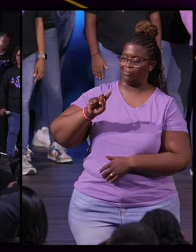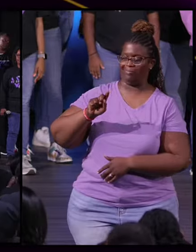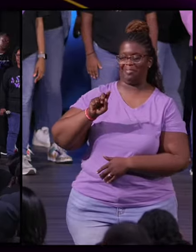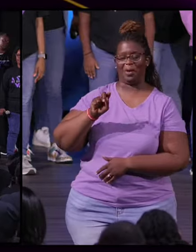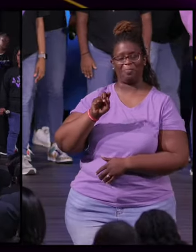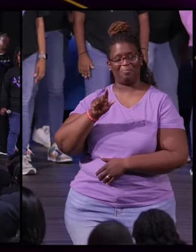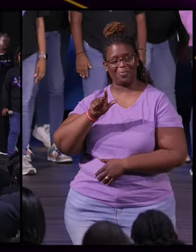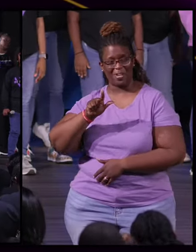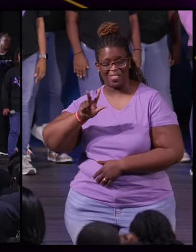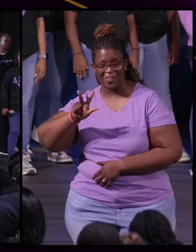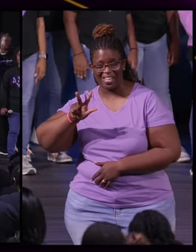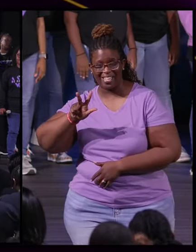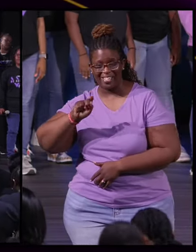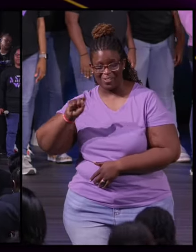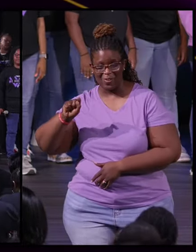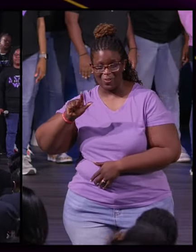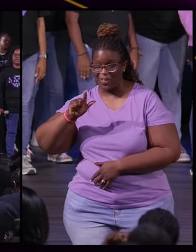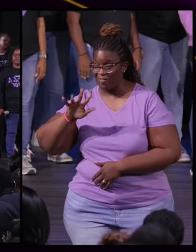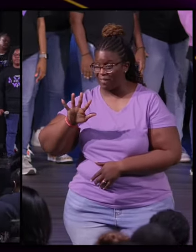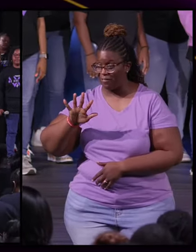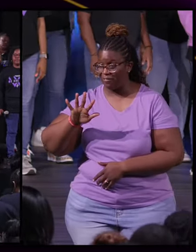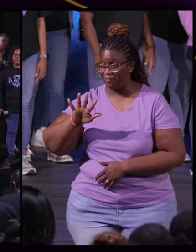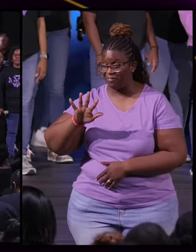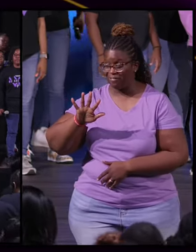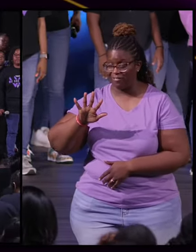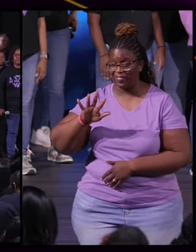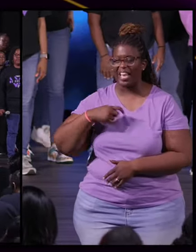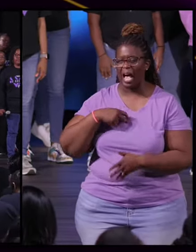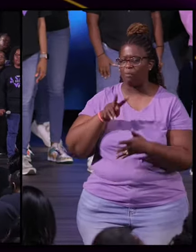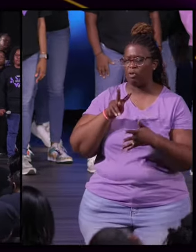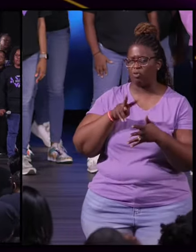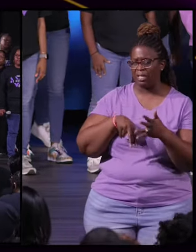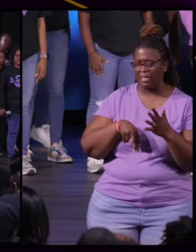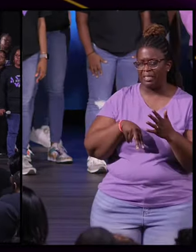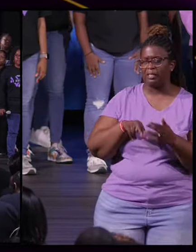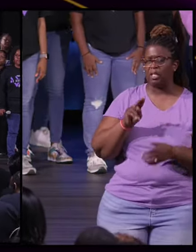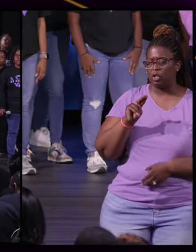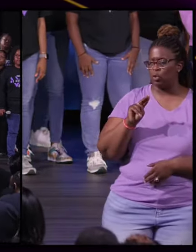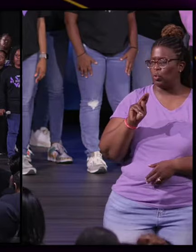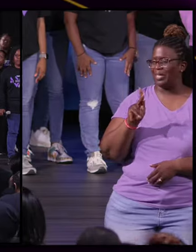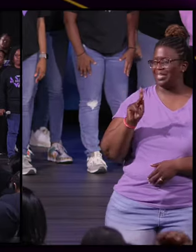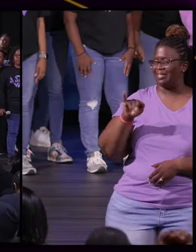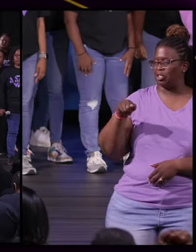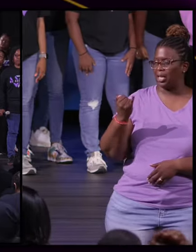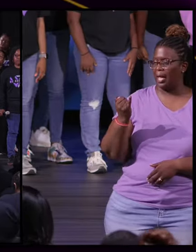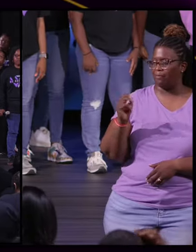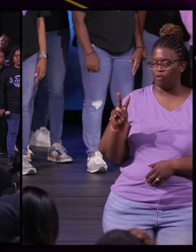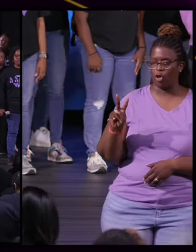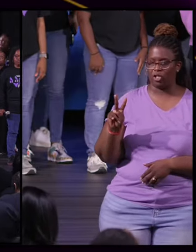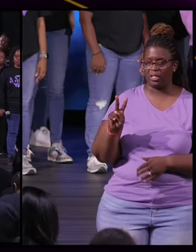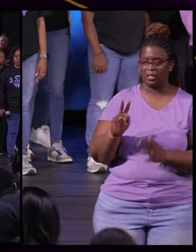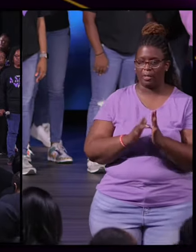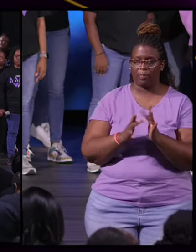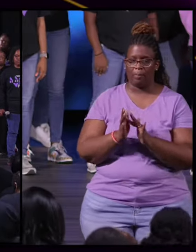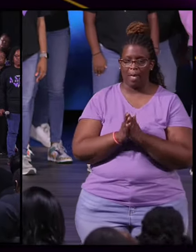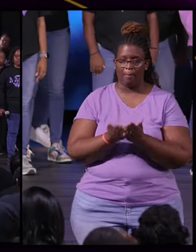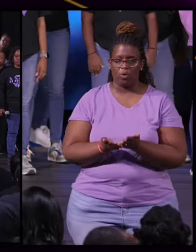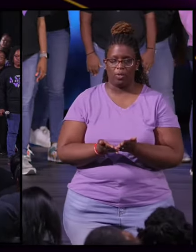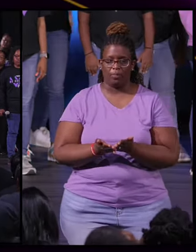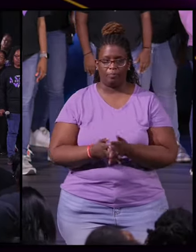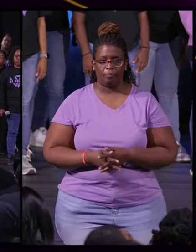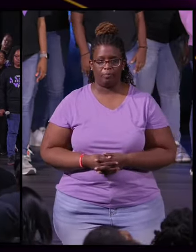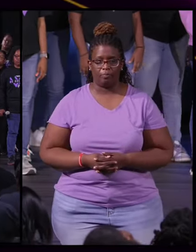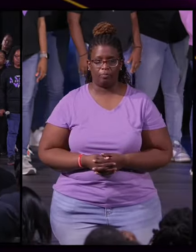25th verse. And I'll be reading into your hearing from the New King James Version.